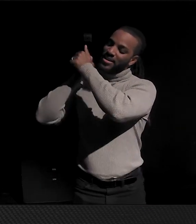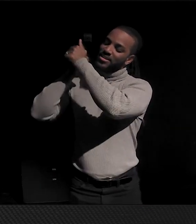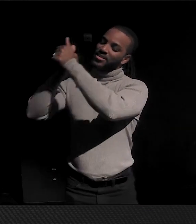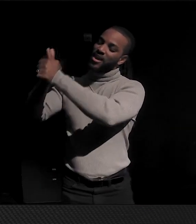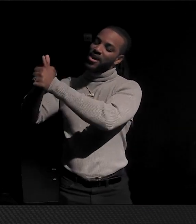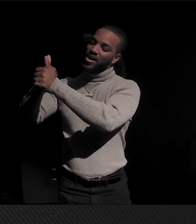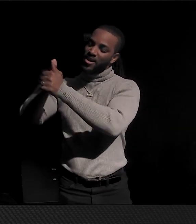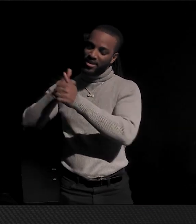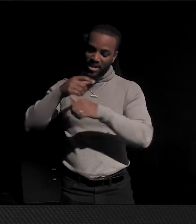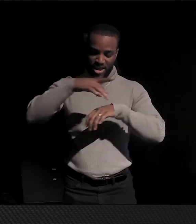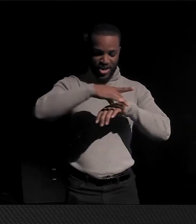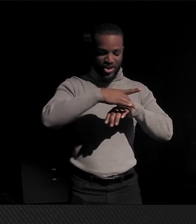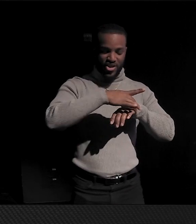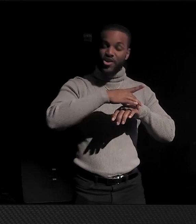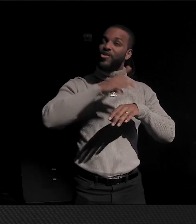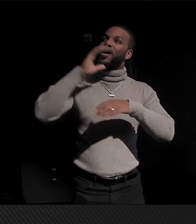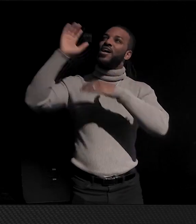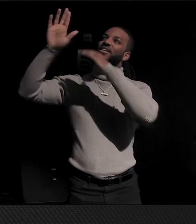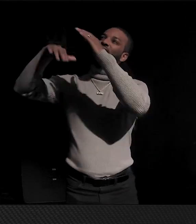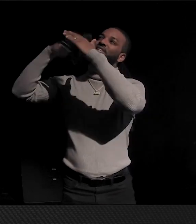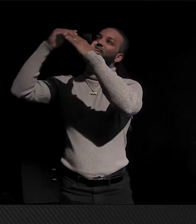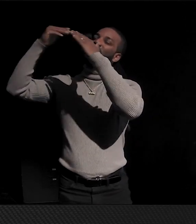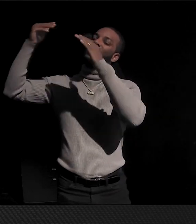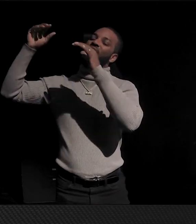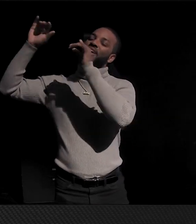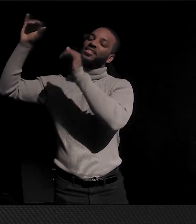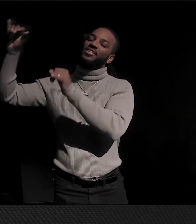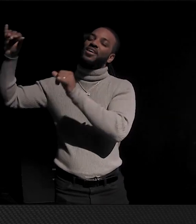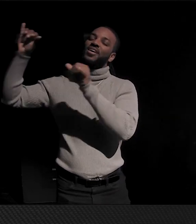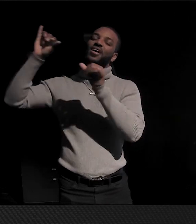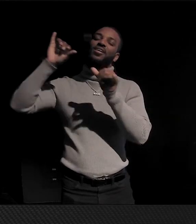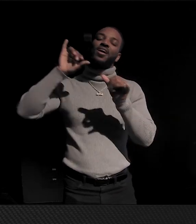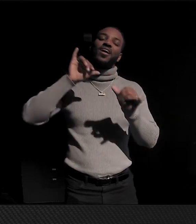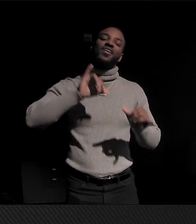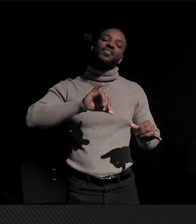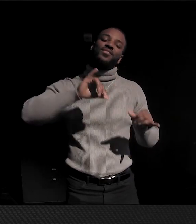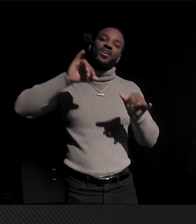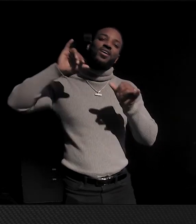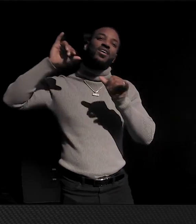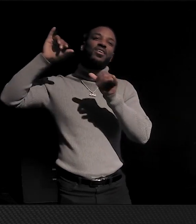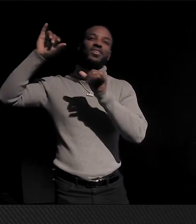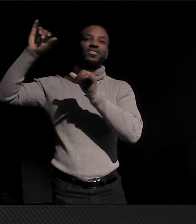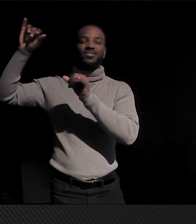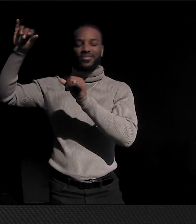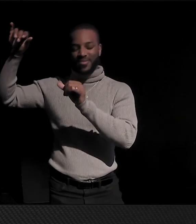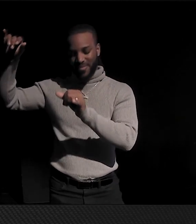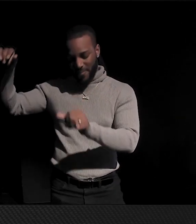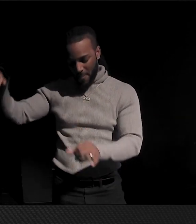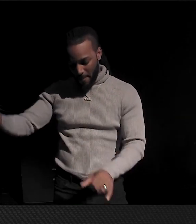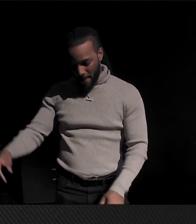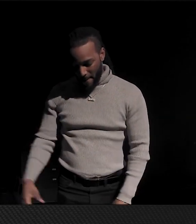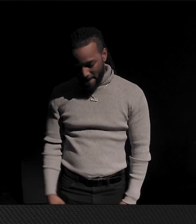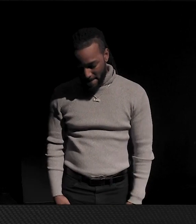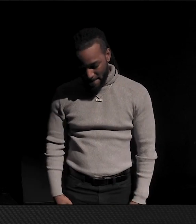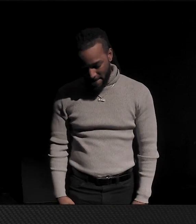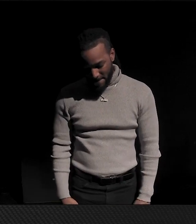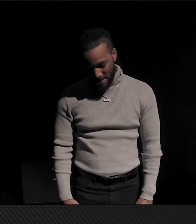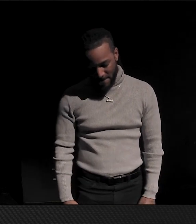be done, here as it is in heaven.